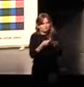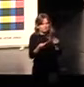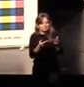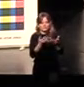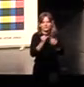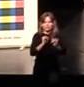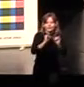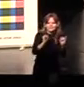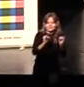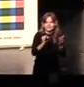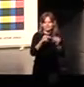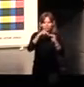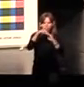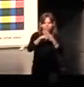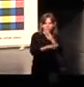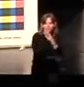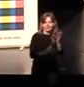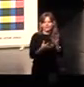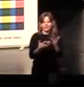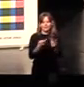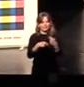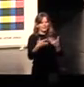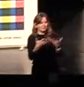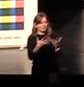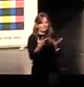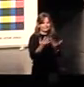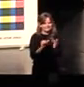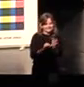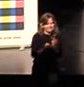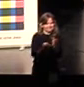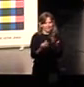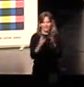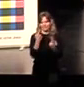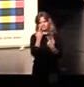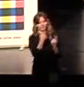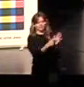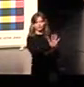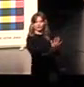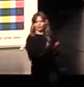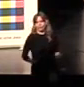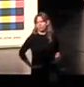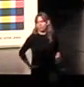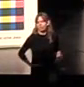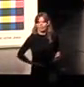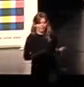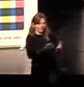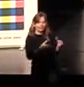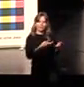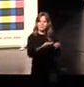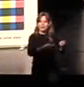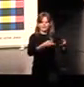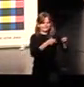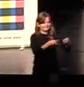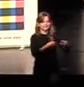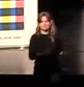in access became more more tangible en ciao ciao paulus dat perfect markets is de mos en file in